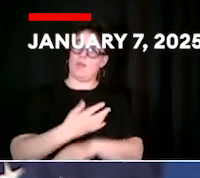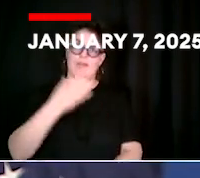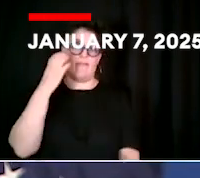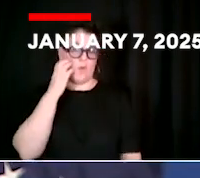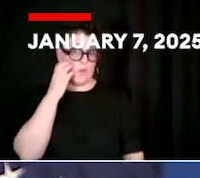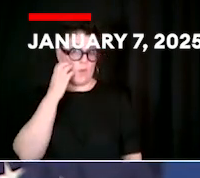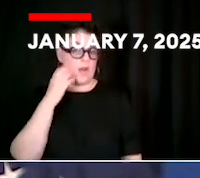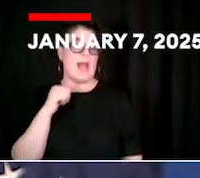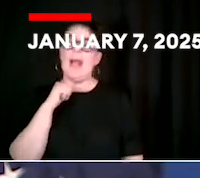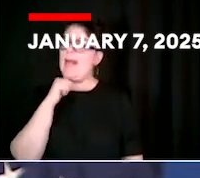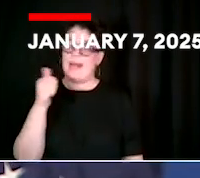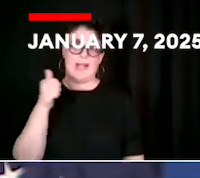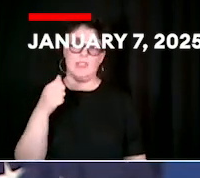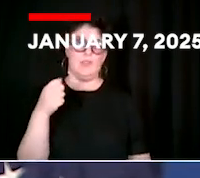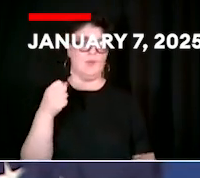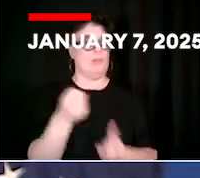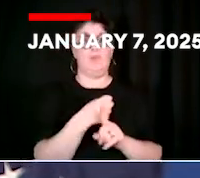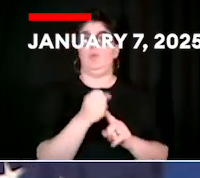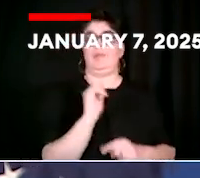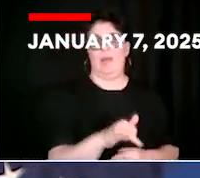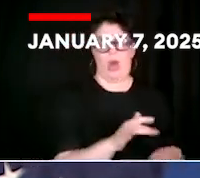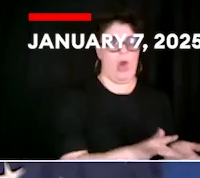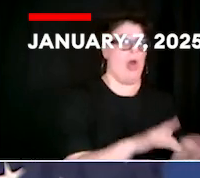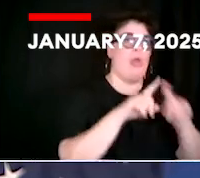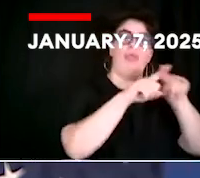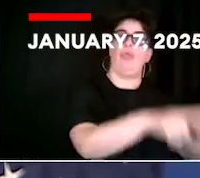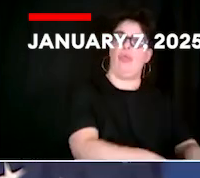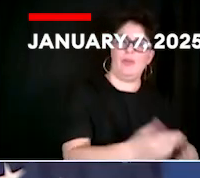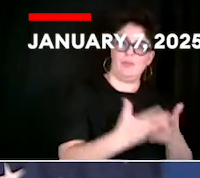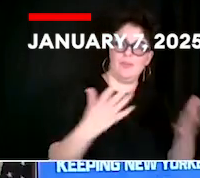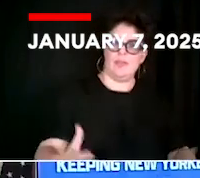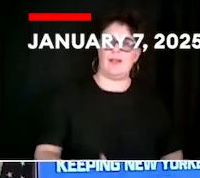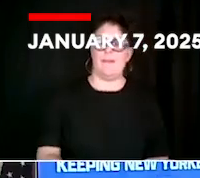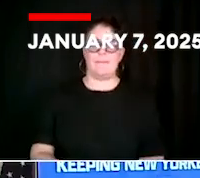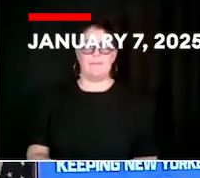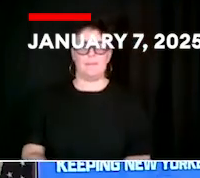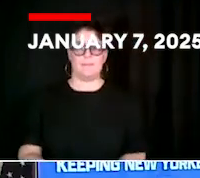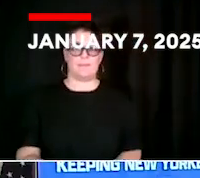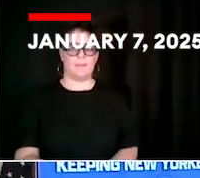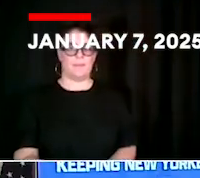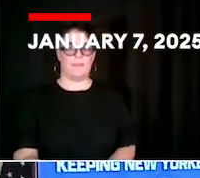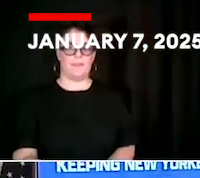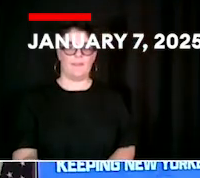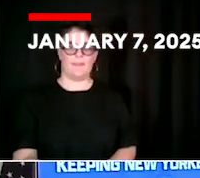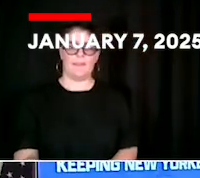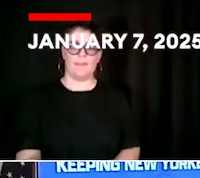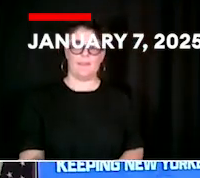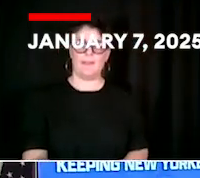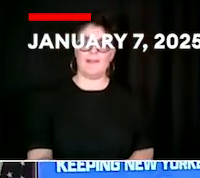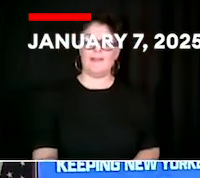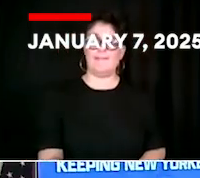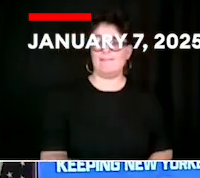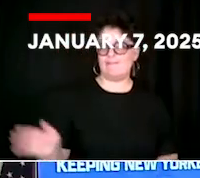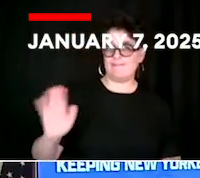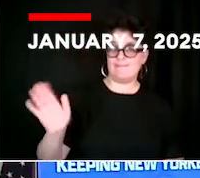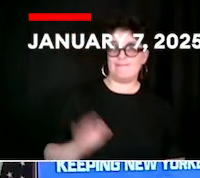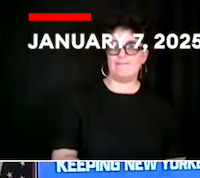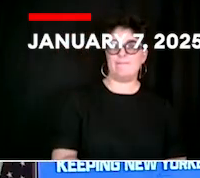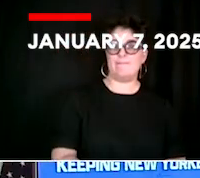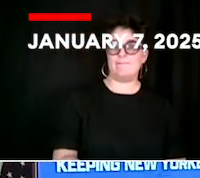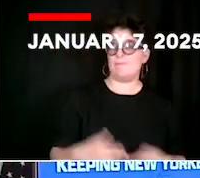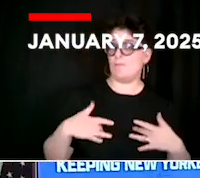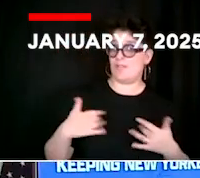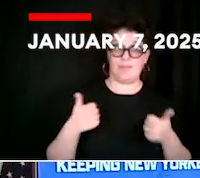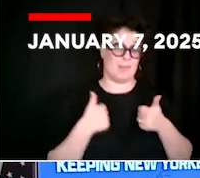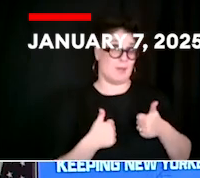abuse their phone. Do you still want the photos from public? No, I don't. Mm-hmm. Mr. Mayor. Hey, what's happening? I'm good.